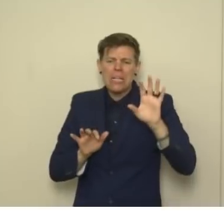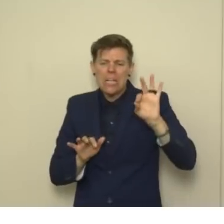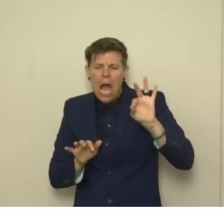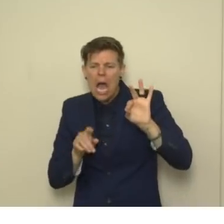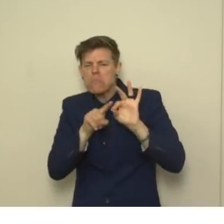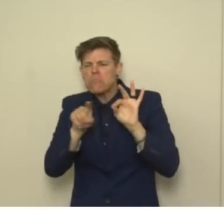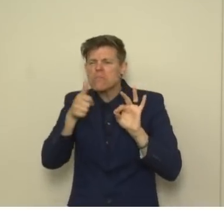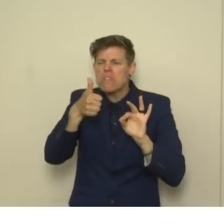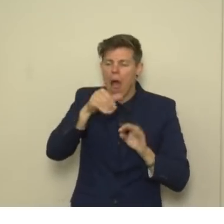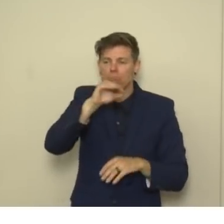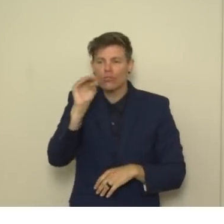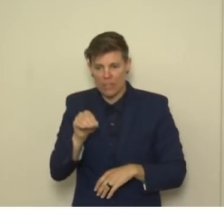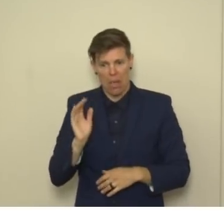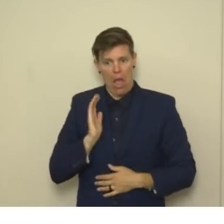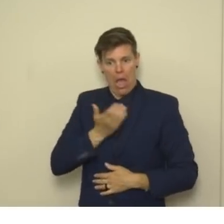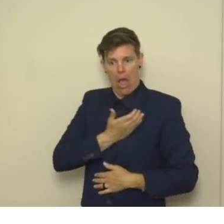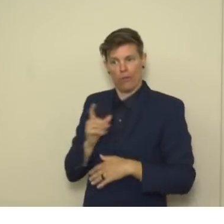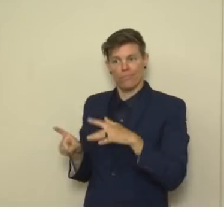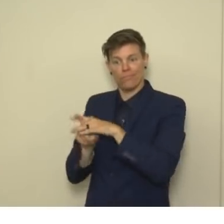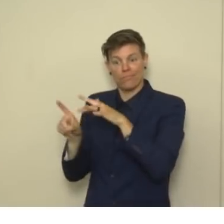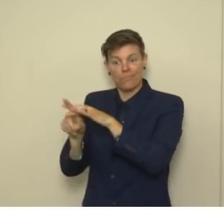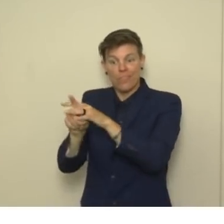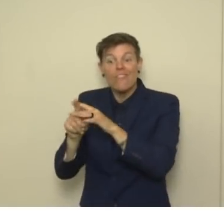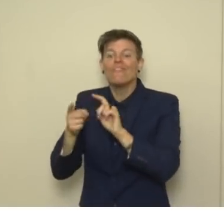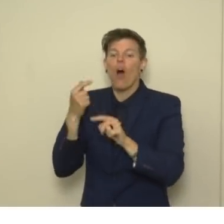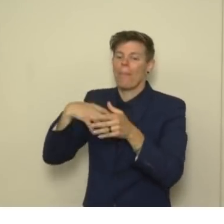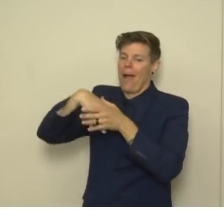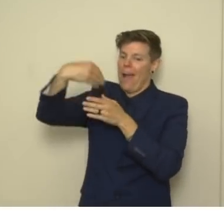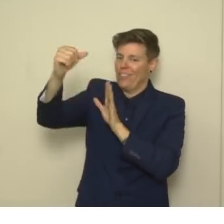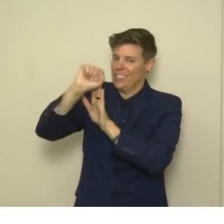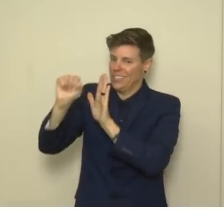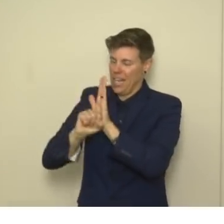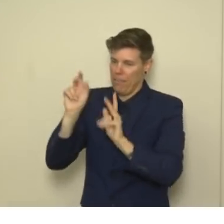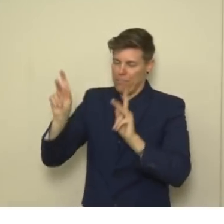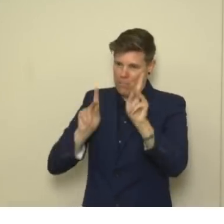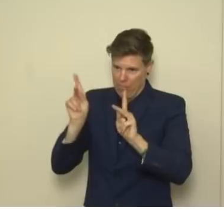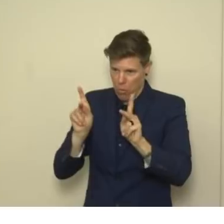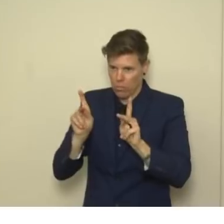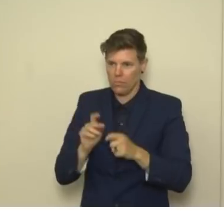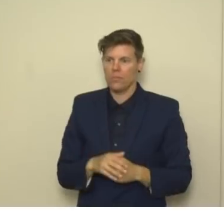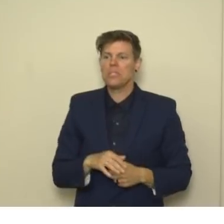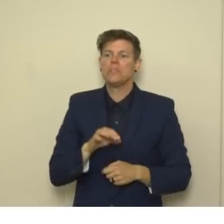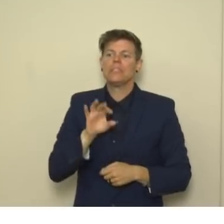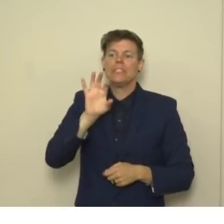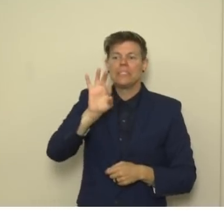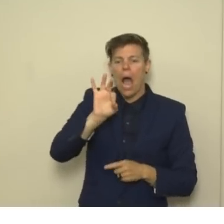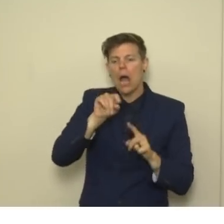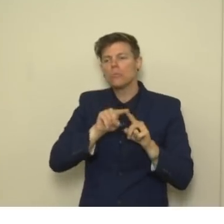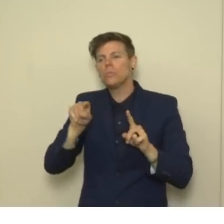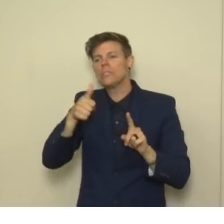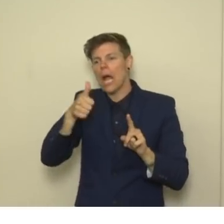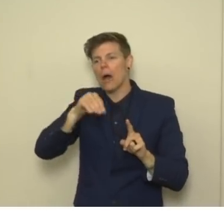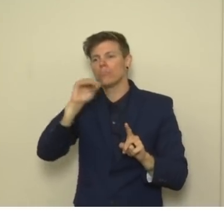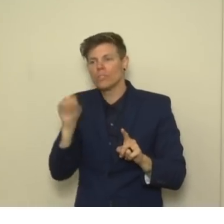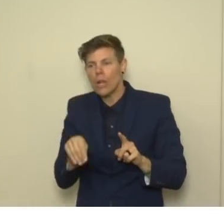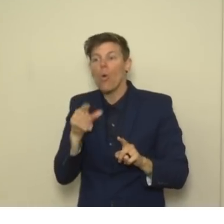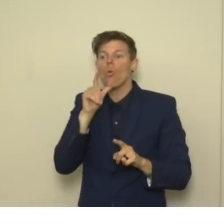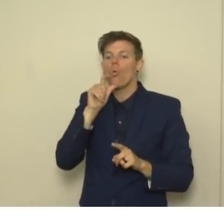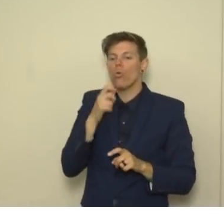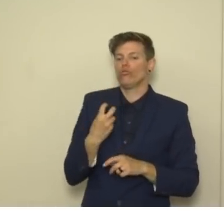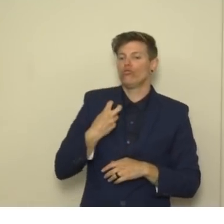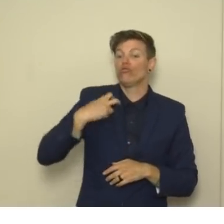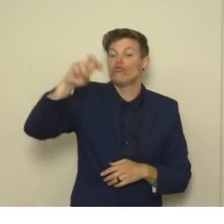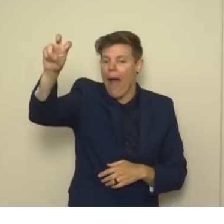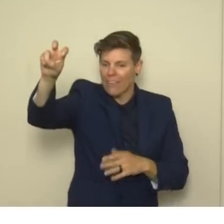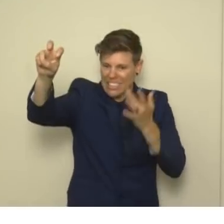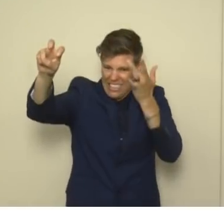travelers coming in, but then another 9 to 10% are from New Mexicans leaving the state and coming back. And hospitalization, same thing. We looked at a short